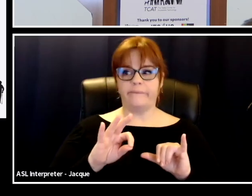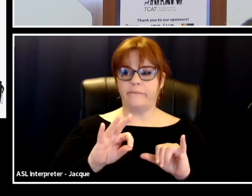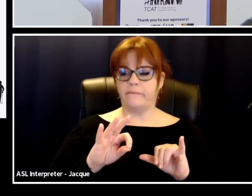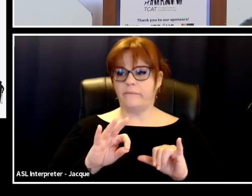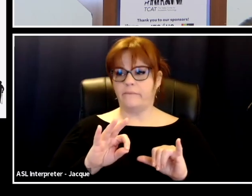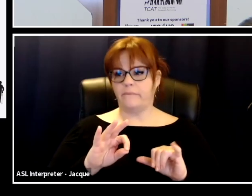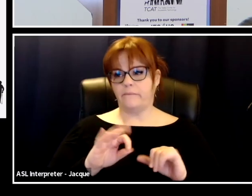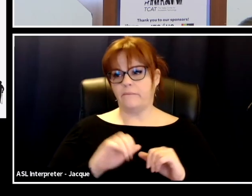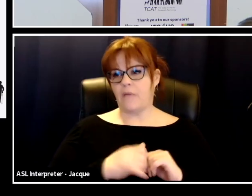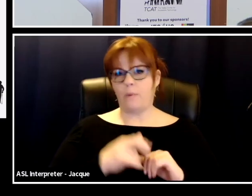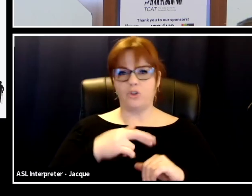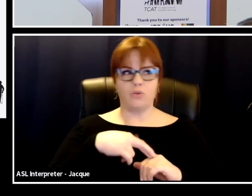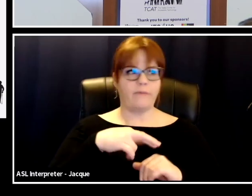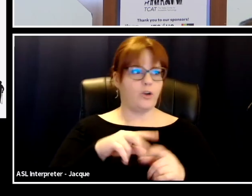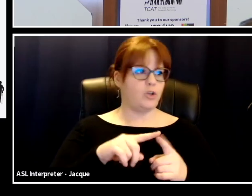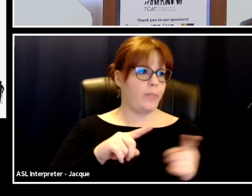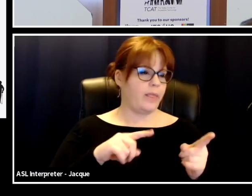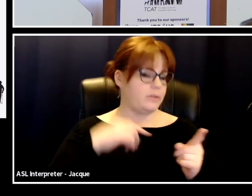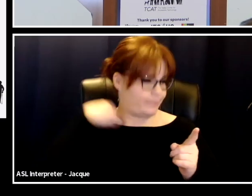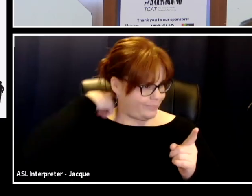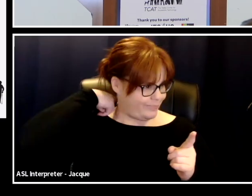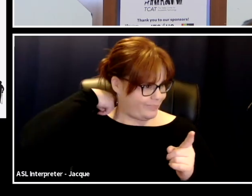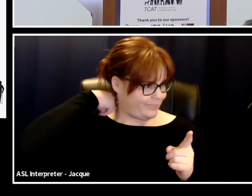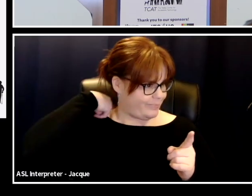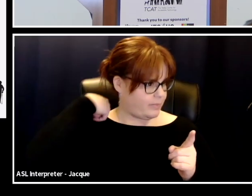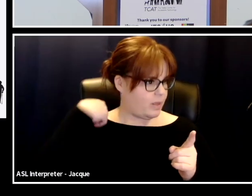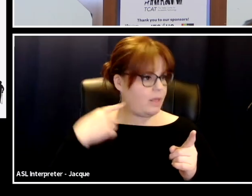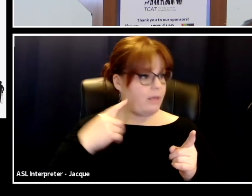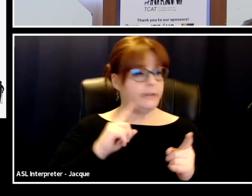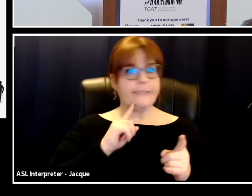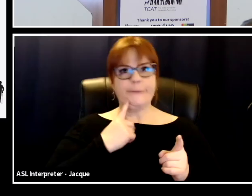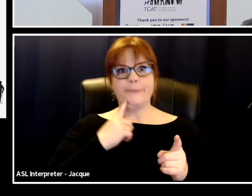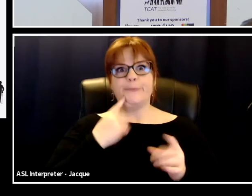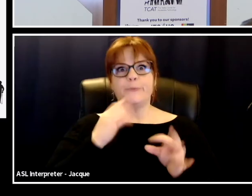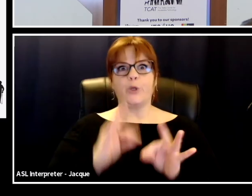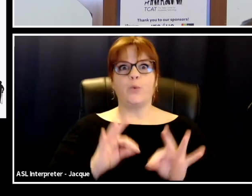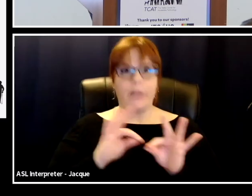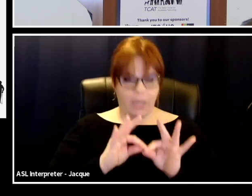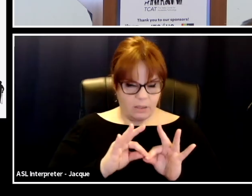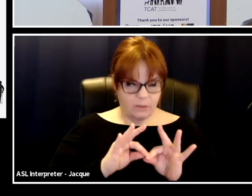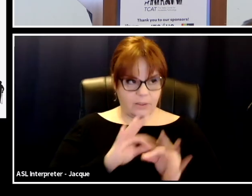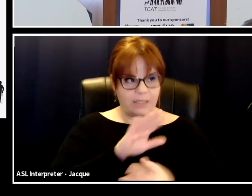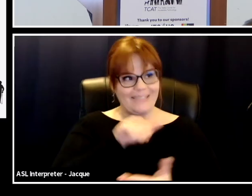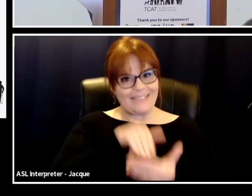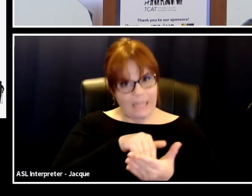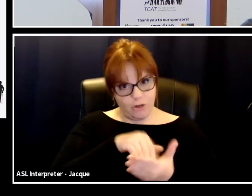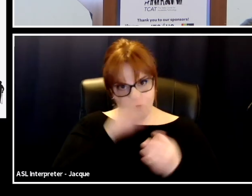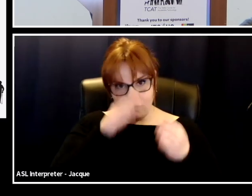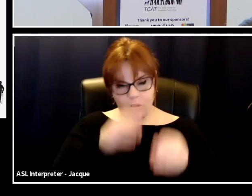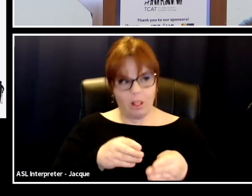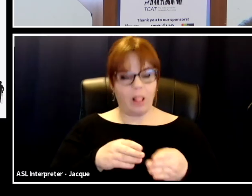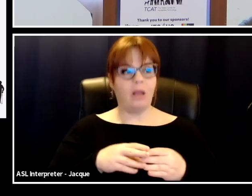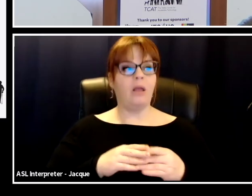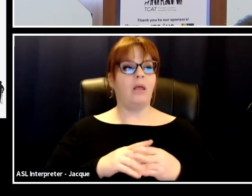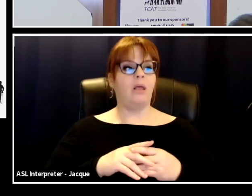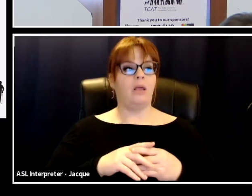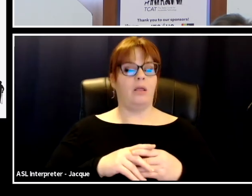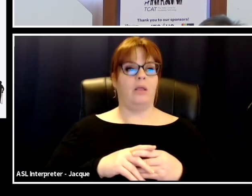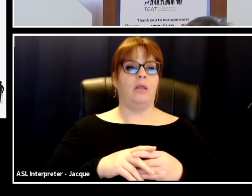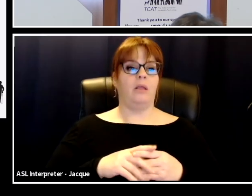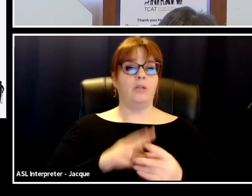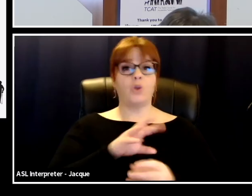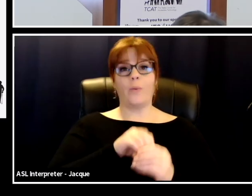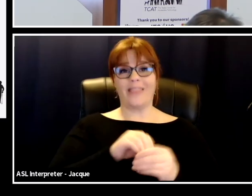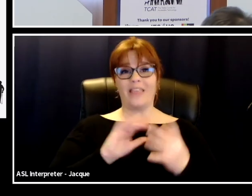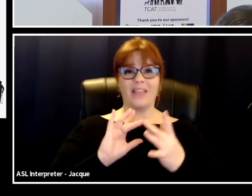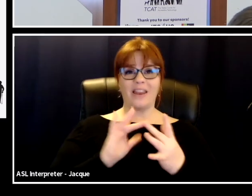how would you refer to this? Maybe like kind of criticality. It's centrality, but the idea is that, you know, within the